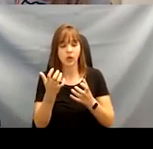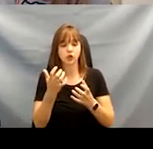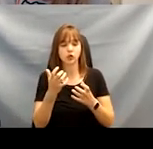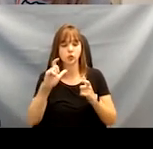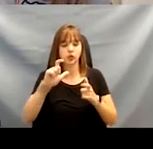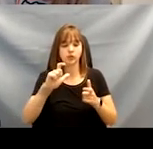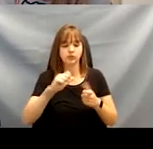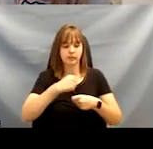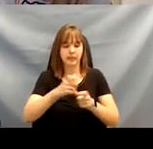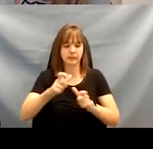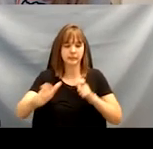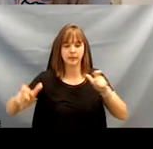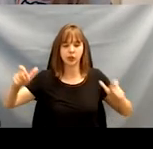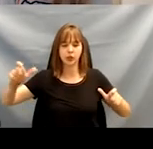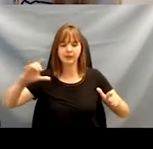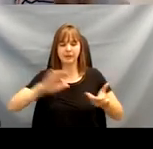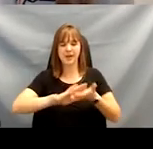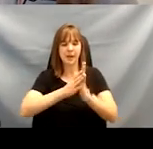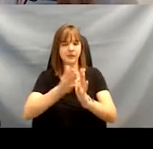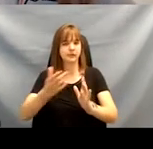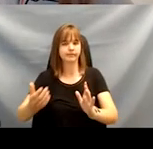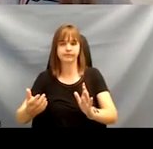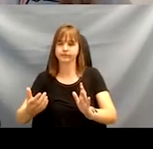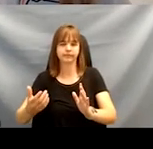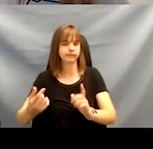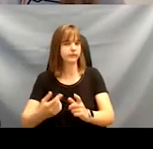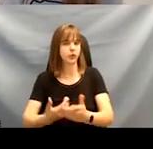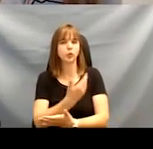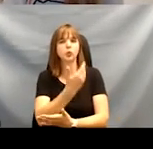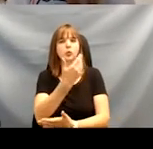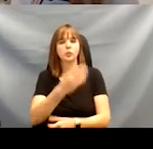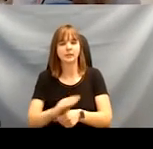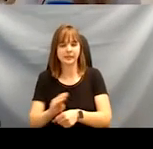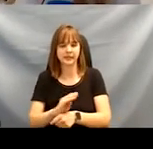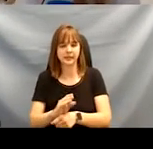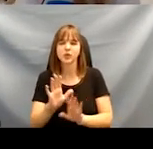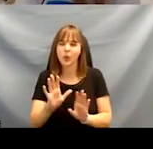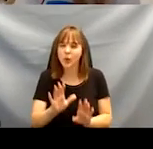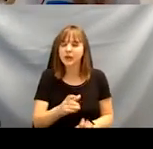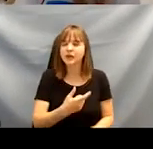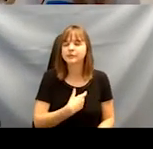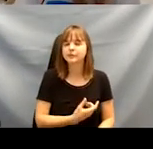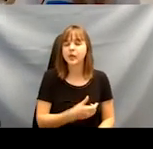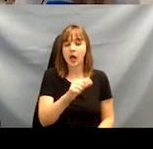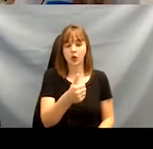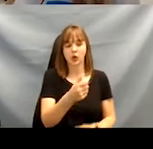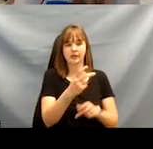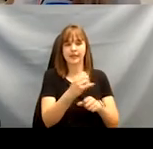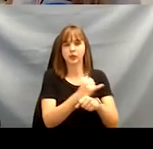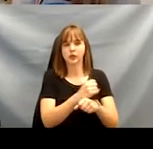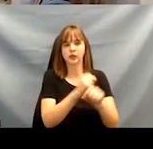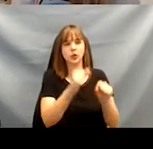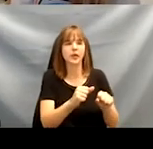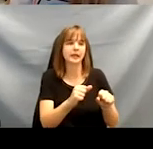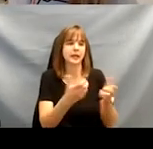different. You know, it would, like, there's some businesses where you can just sort of get more,